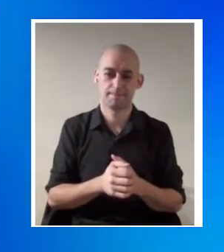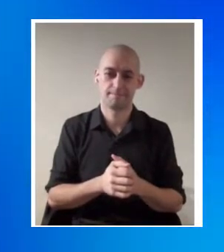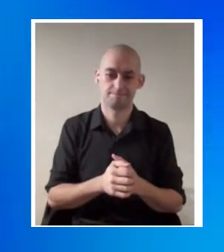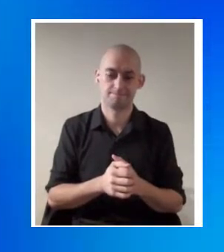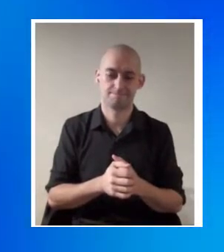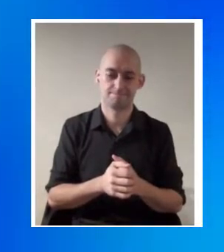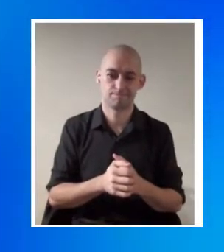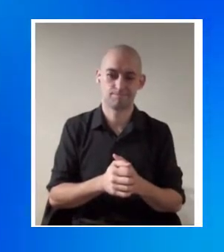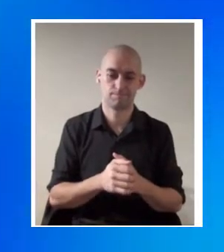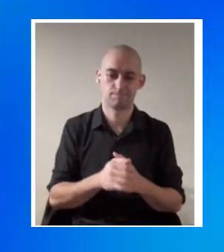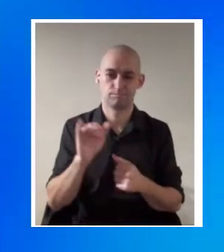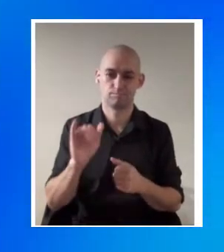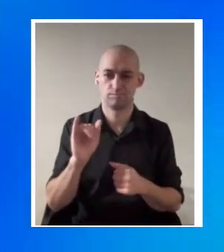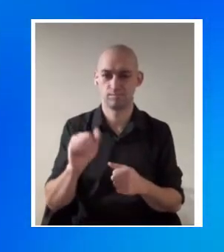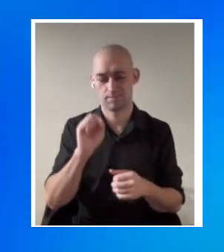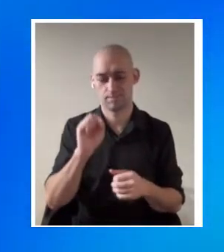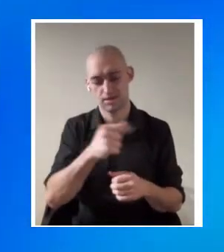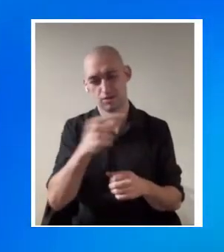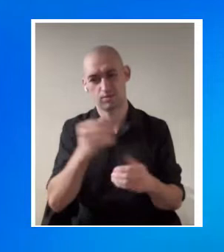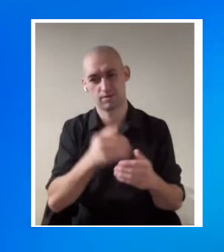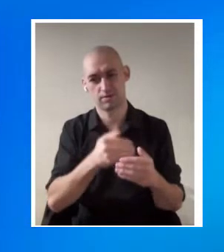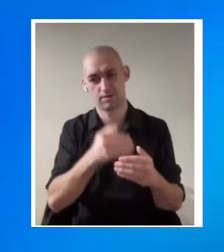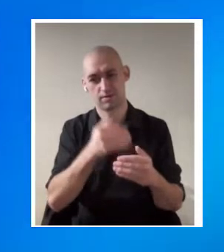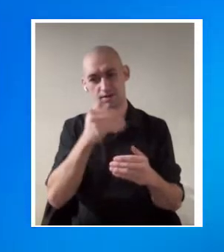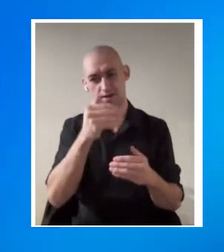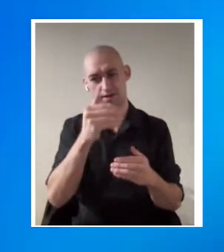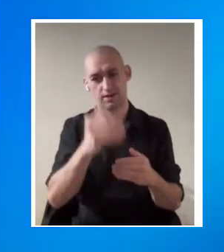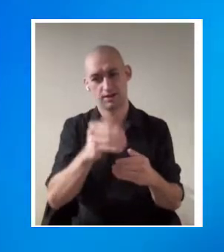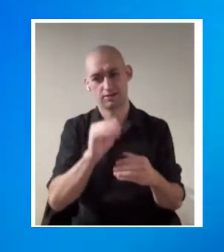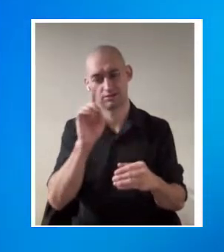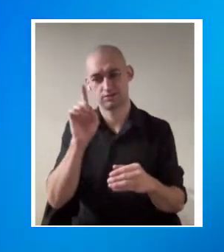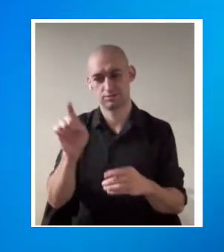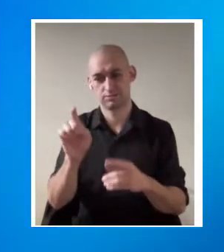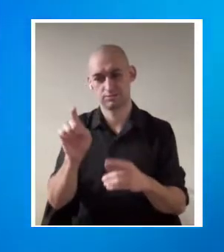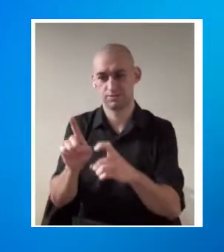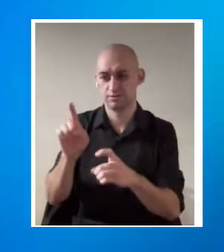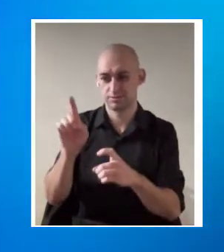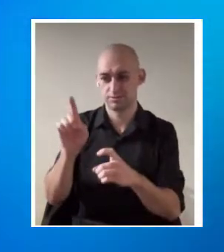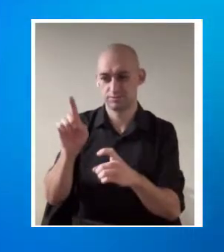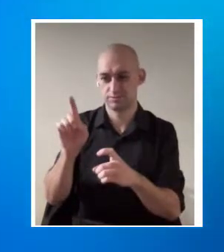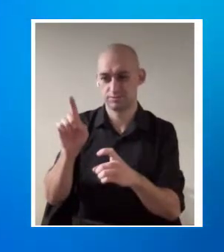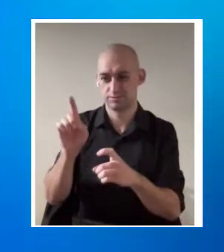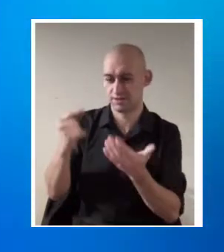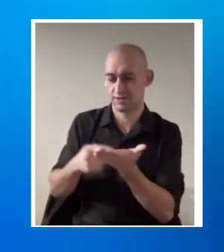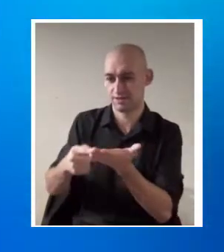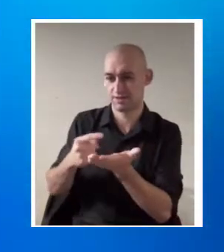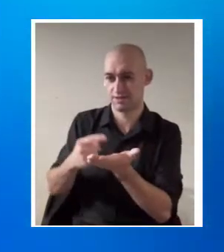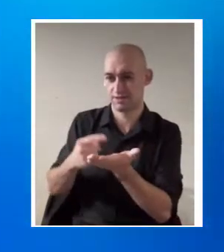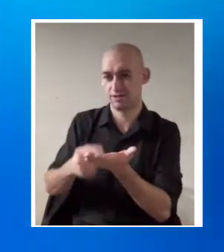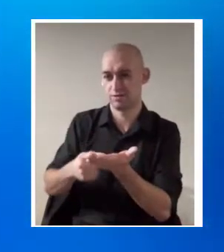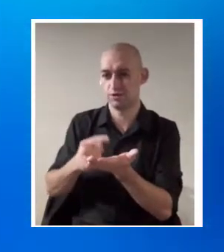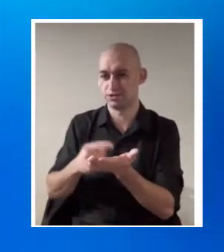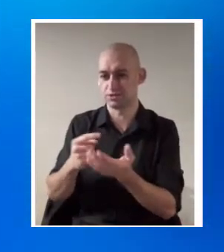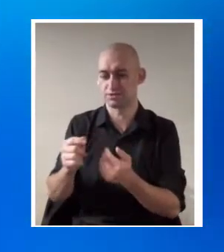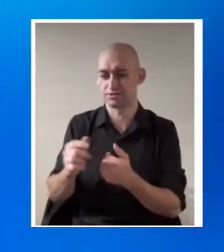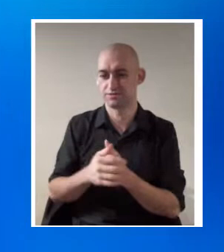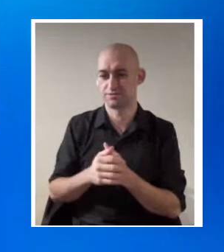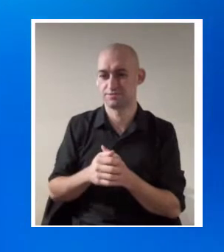it, then I can go on to the next question. Like now that we've discussed the CDBG home and ESG